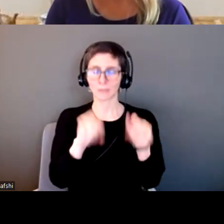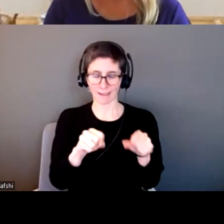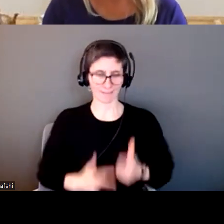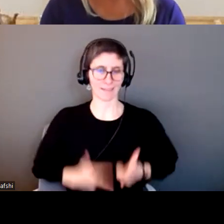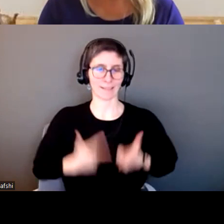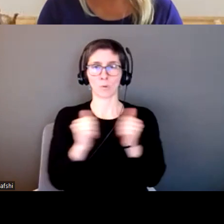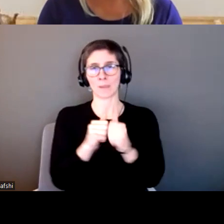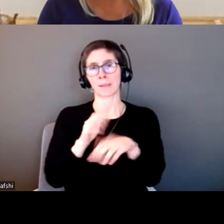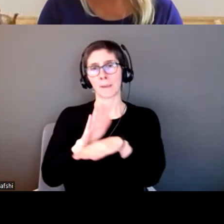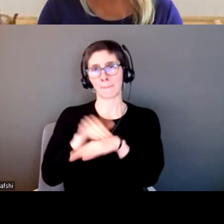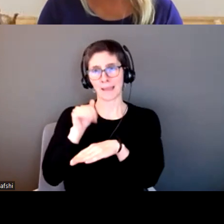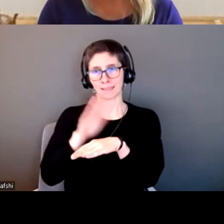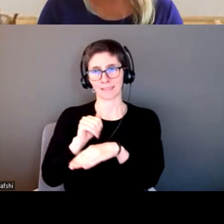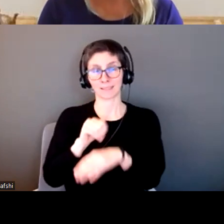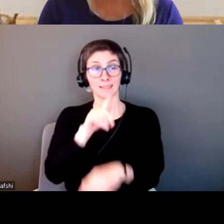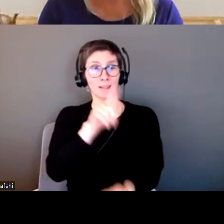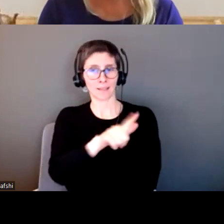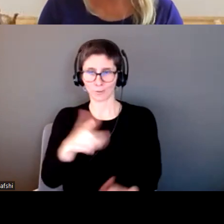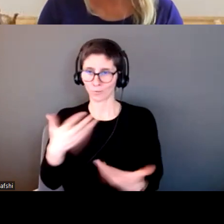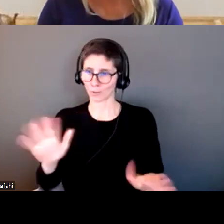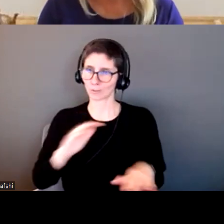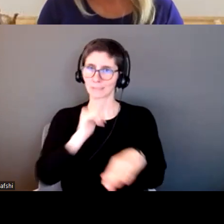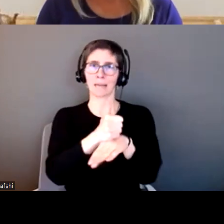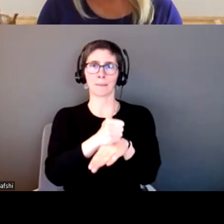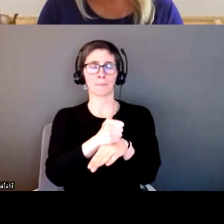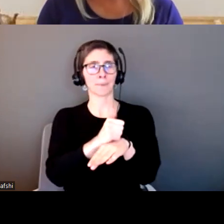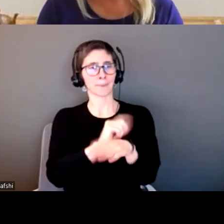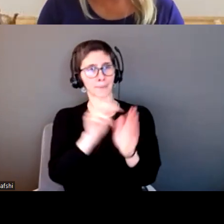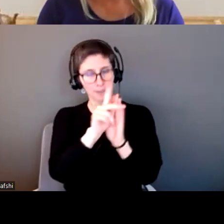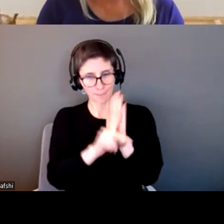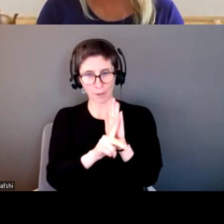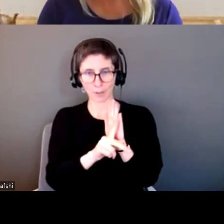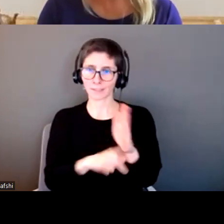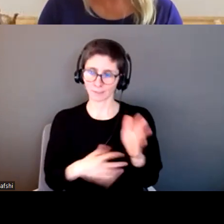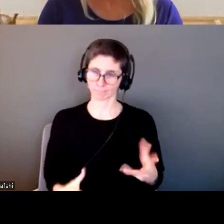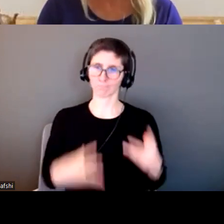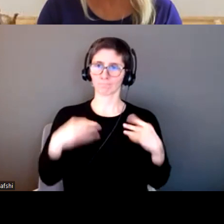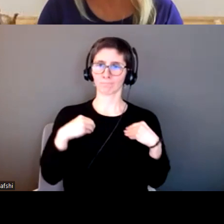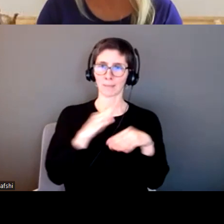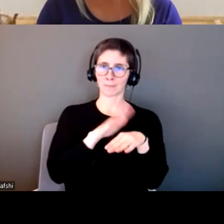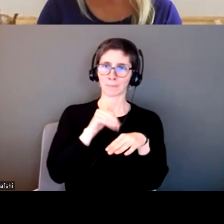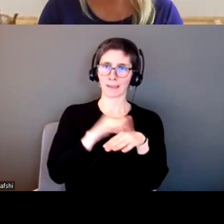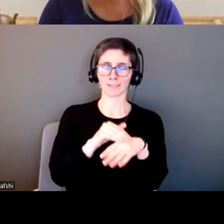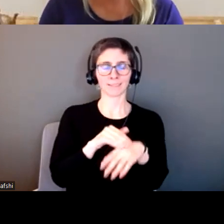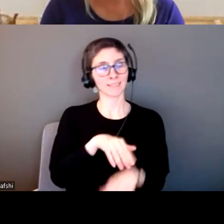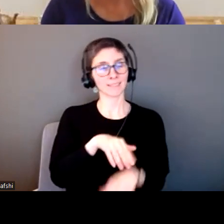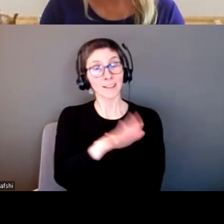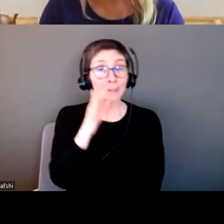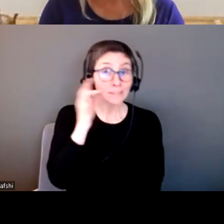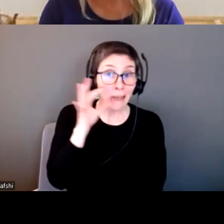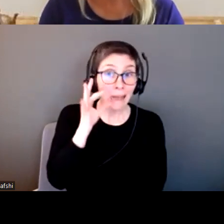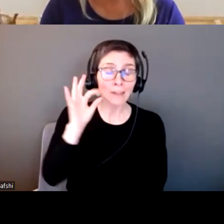the landlord has a pet friendly policy. Obviously the cat or dog, I guess let's put it